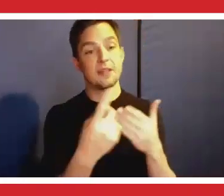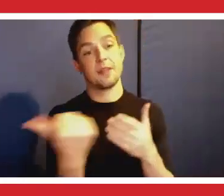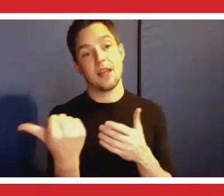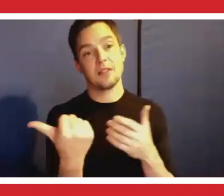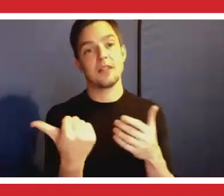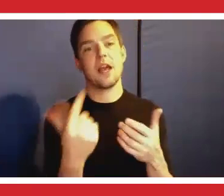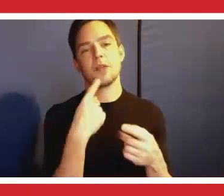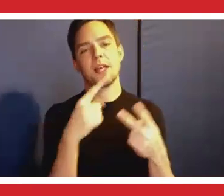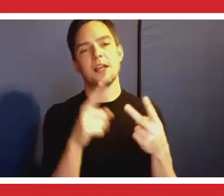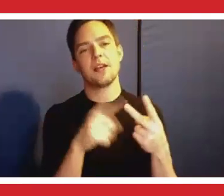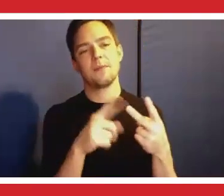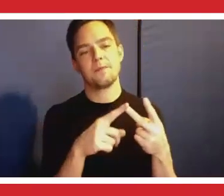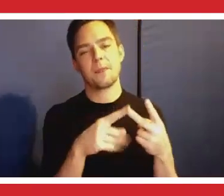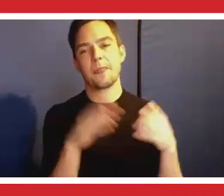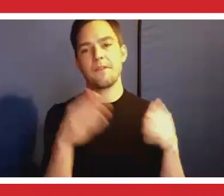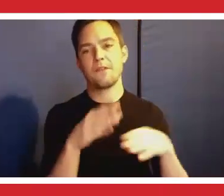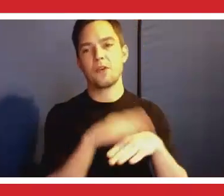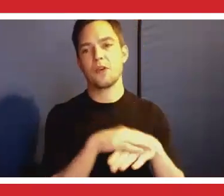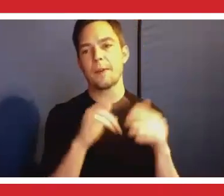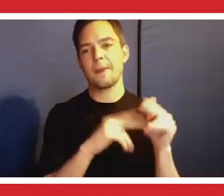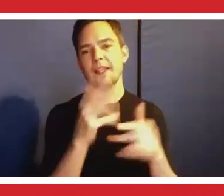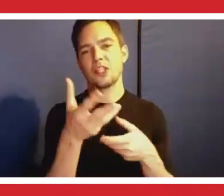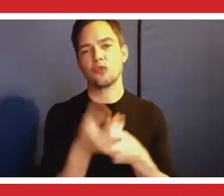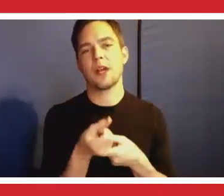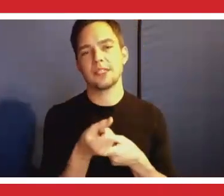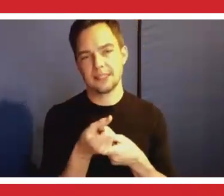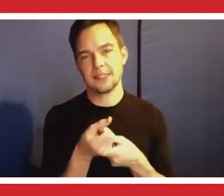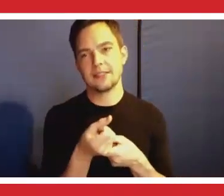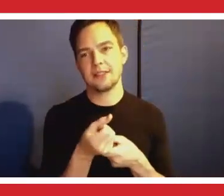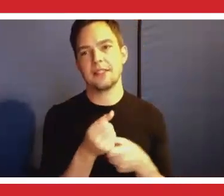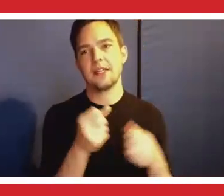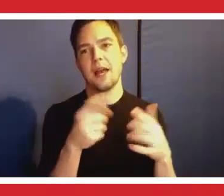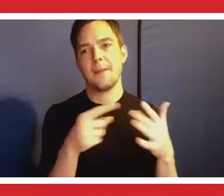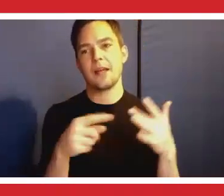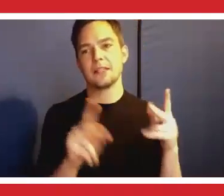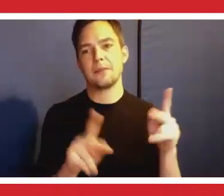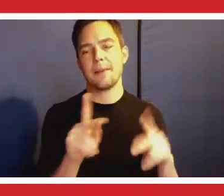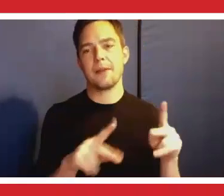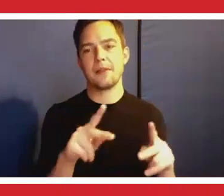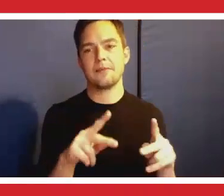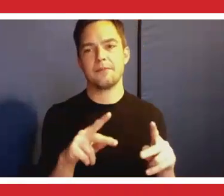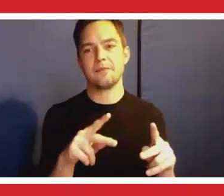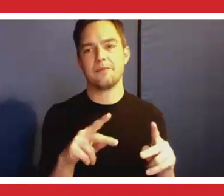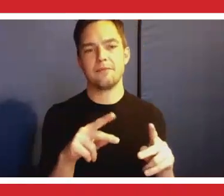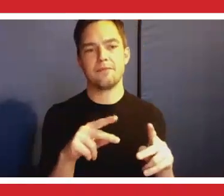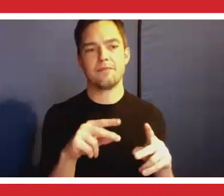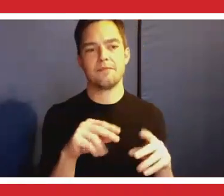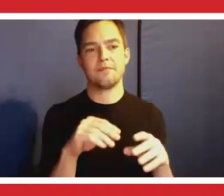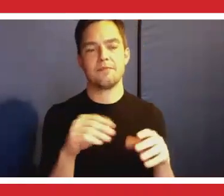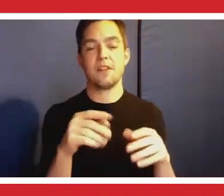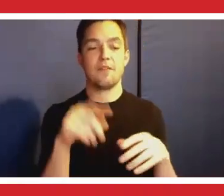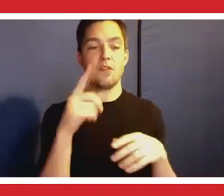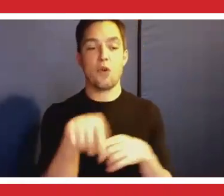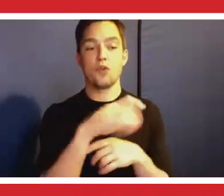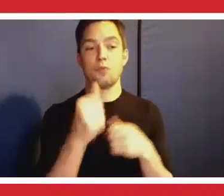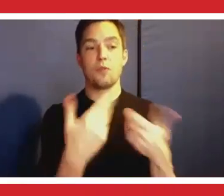is focusing on building trust amongst the people in the services you provide, because trust is hard